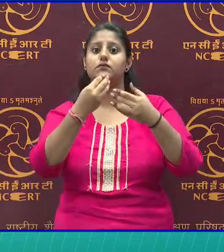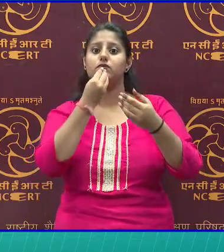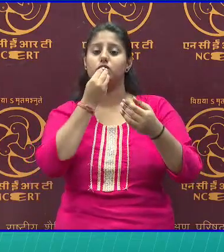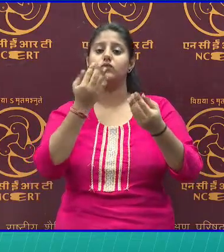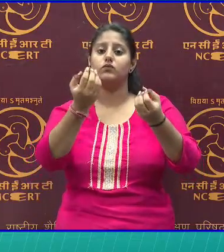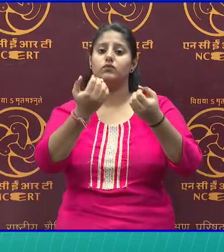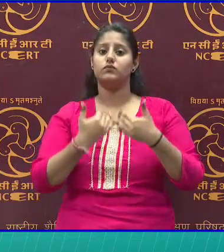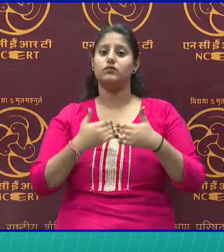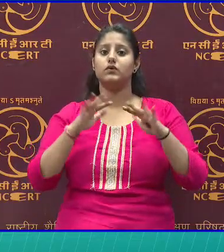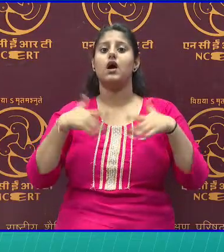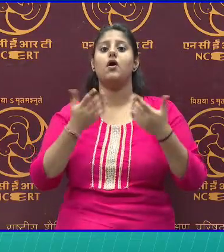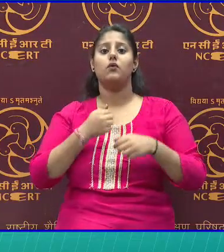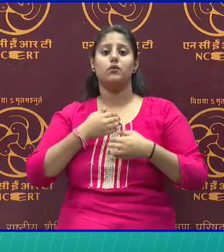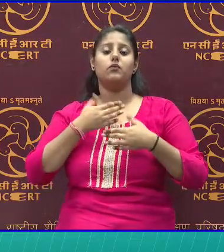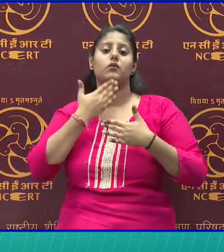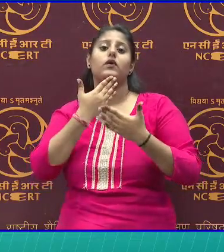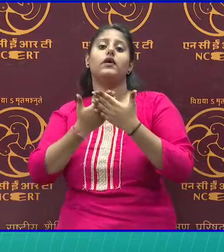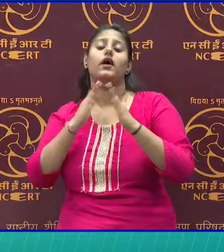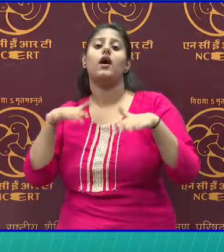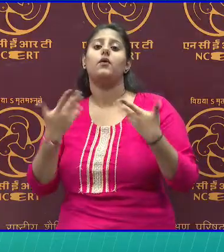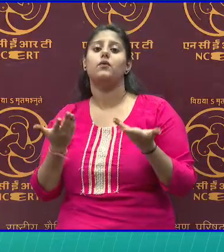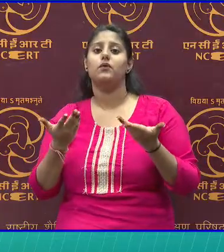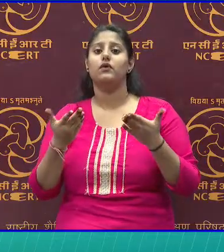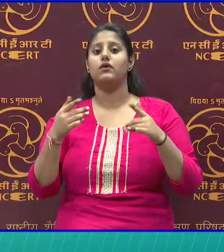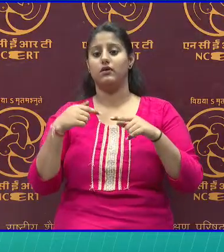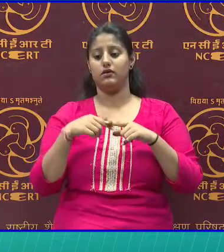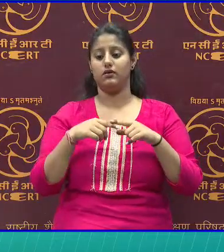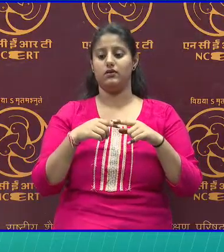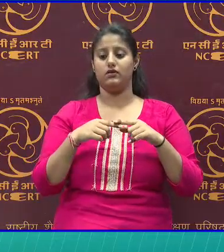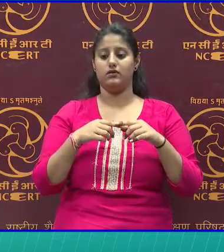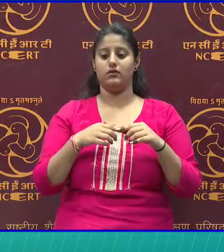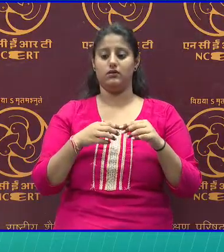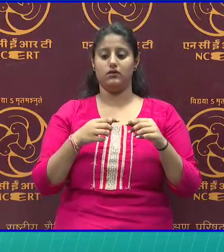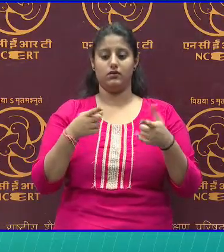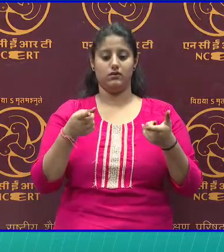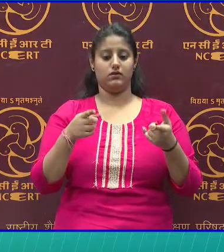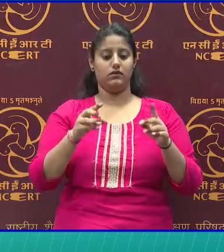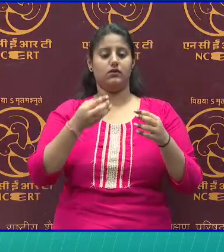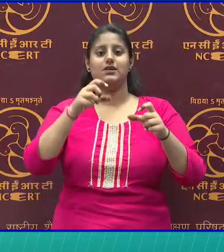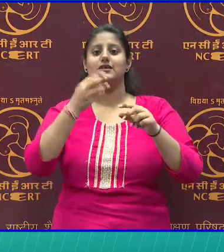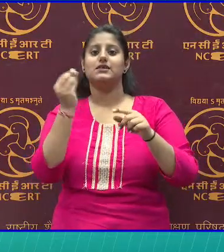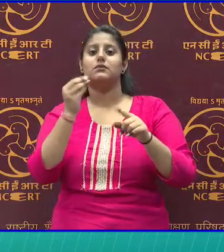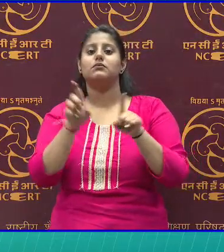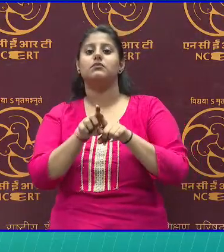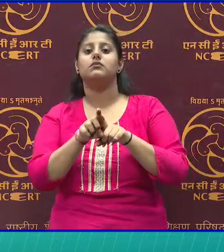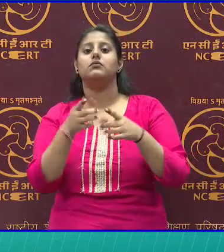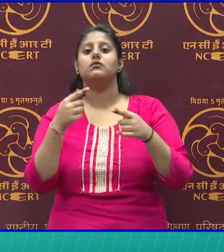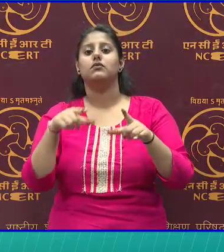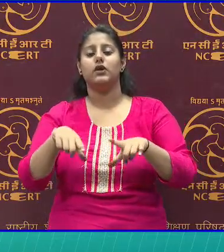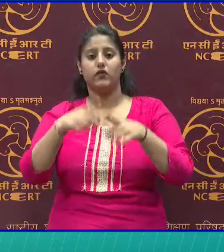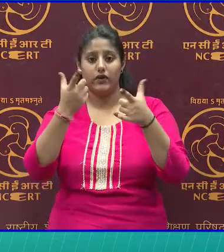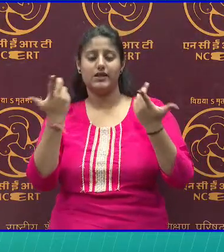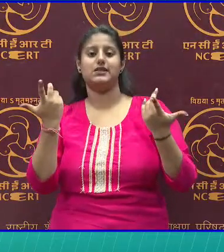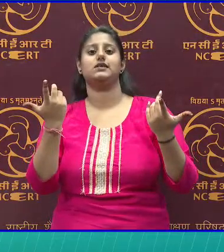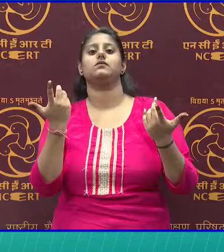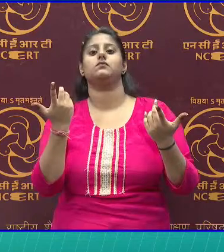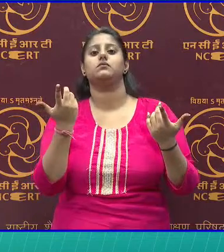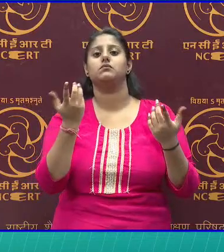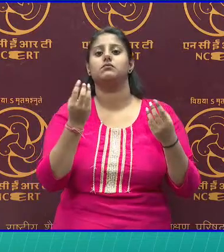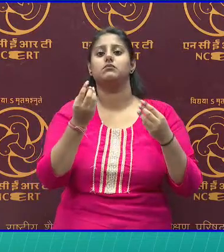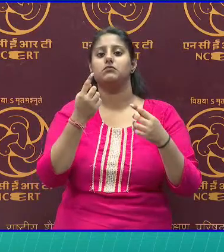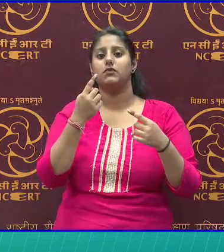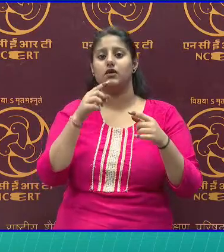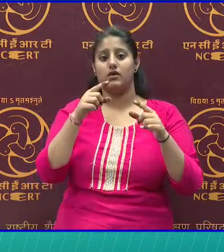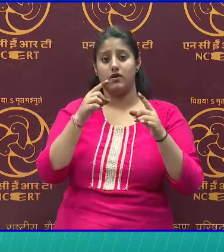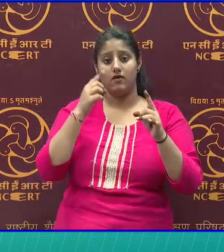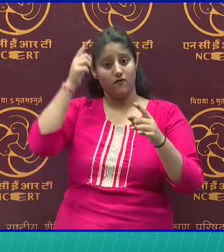wherein we are trying to address the issue of food scarcity for people, and then how you can appreciate the effort of